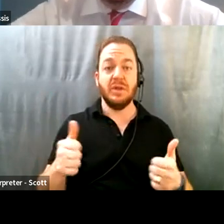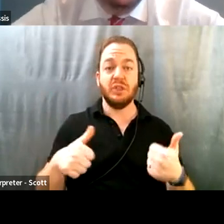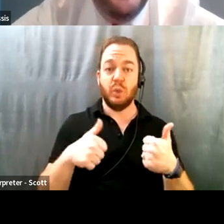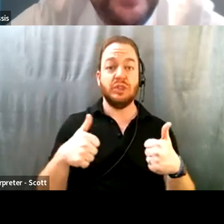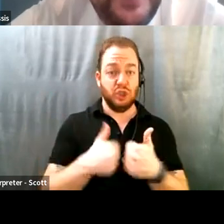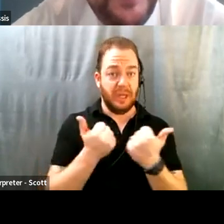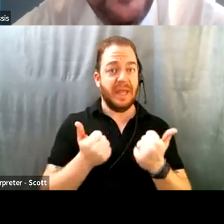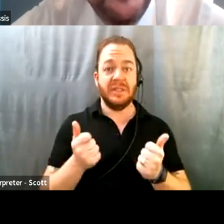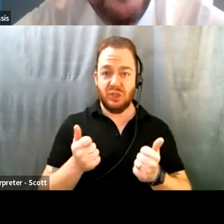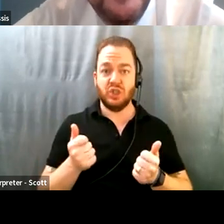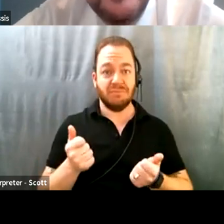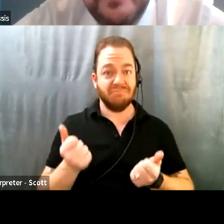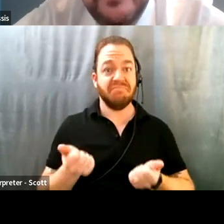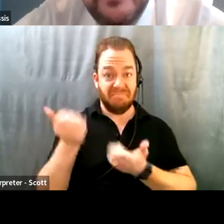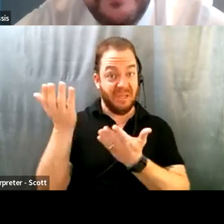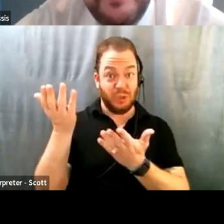challenge issued.